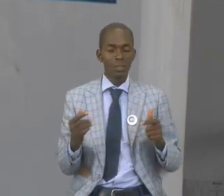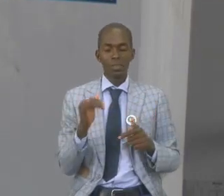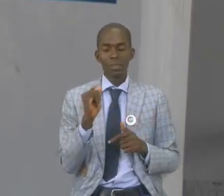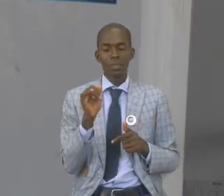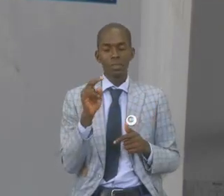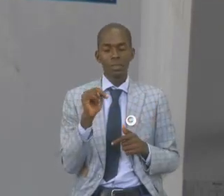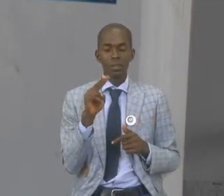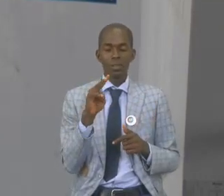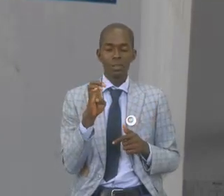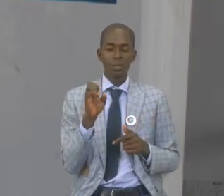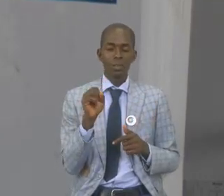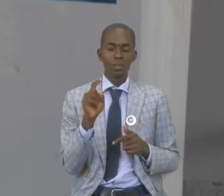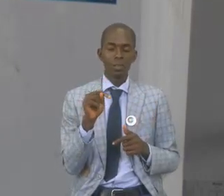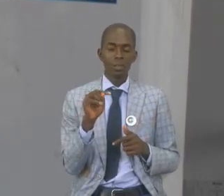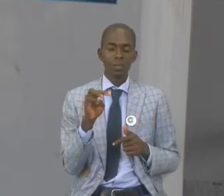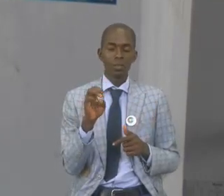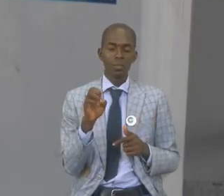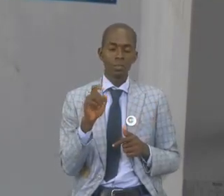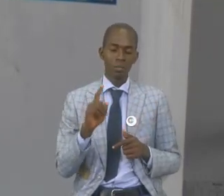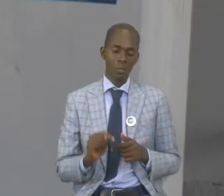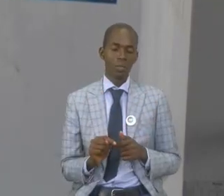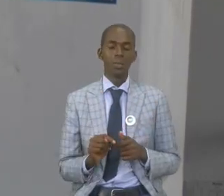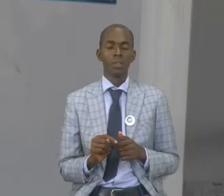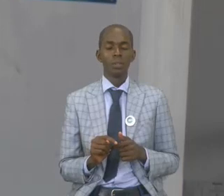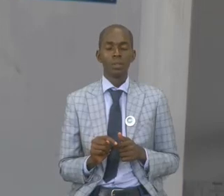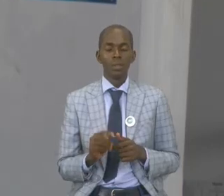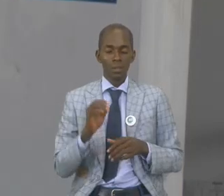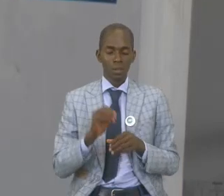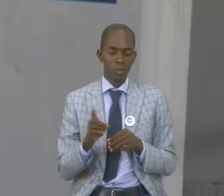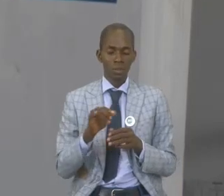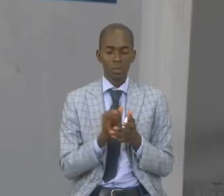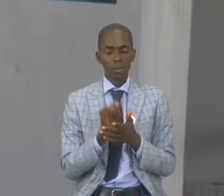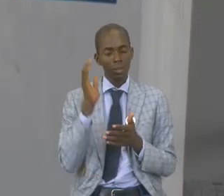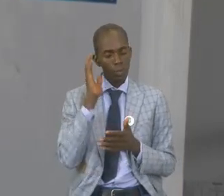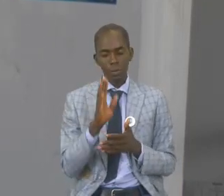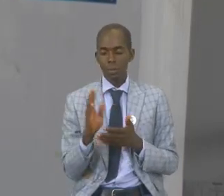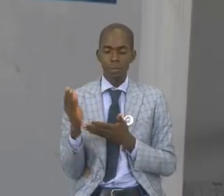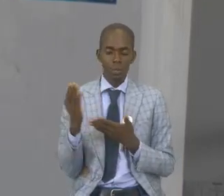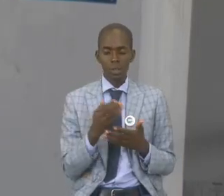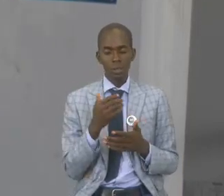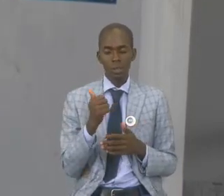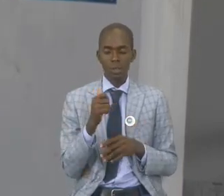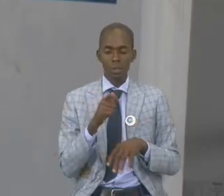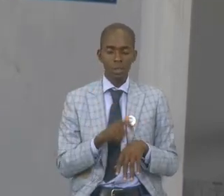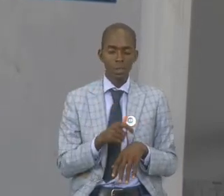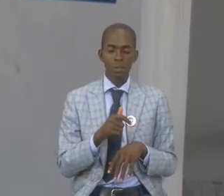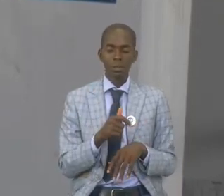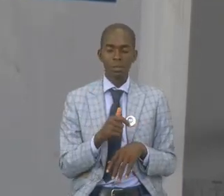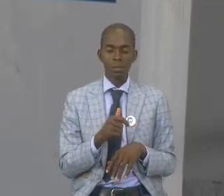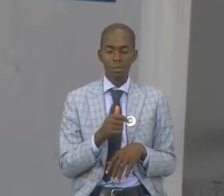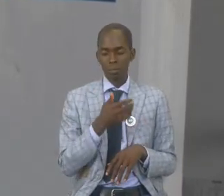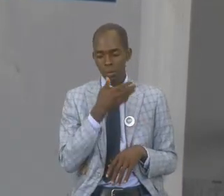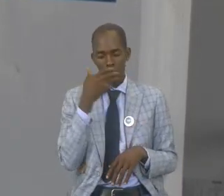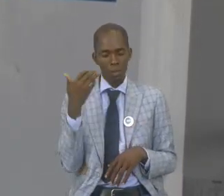that will bring another Daniel out of you. What do you say, oh Lord? Thank you